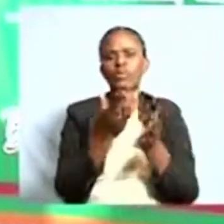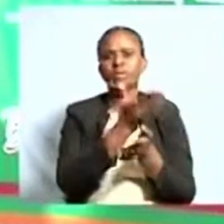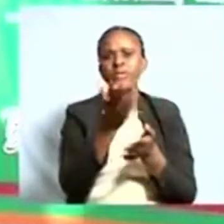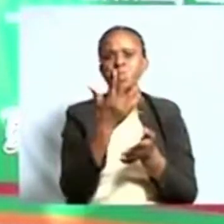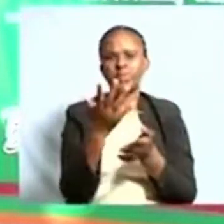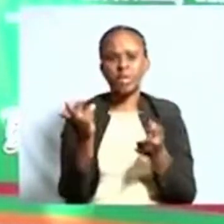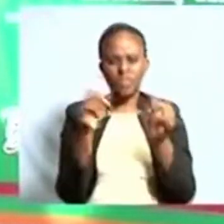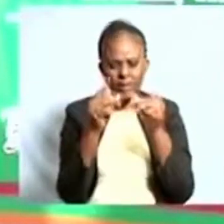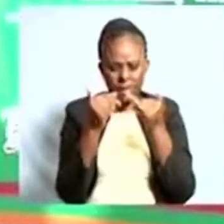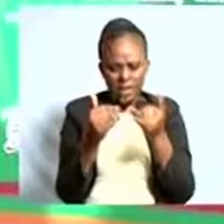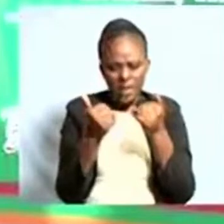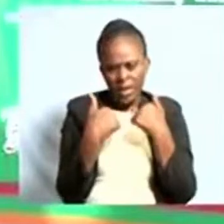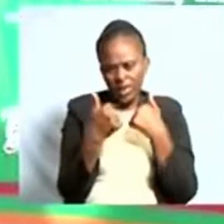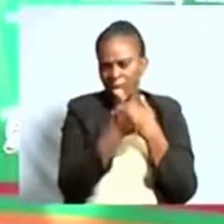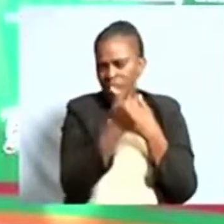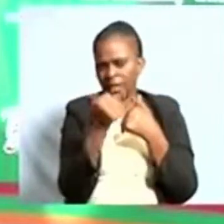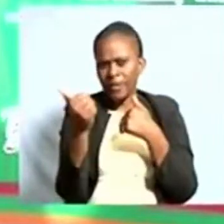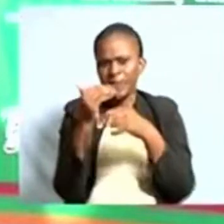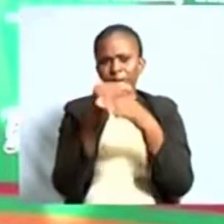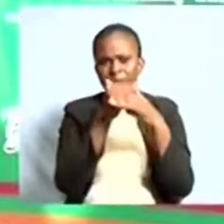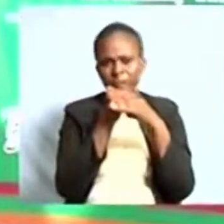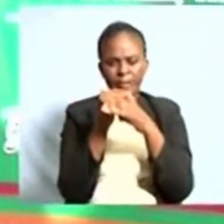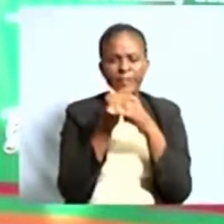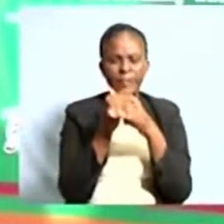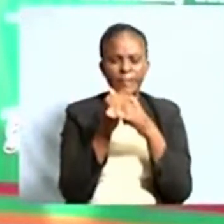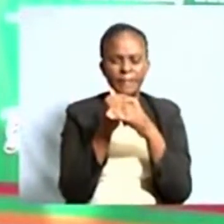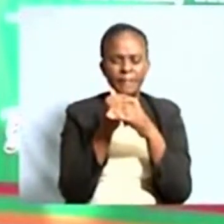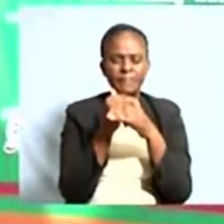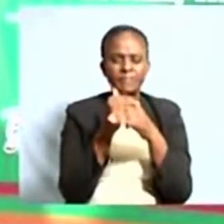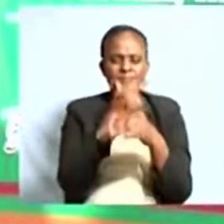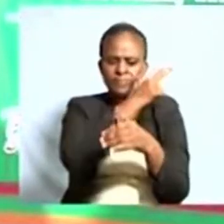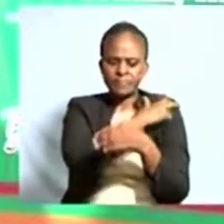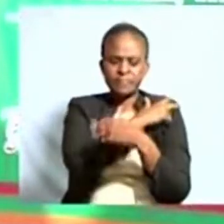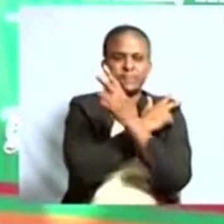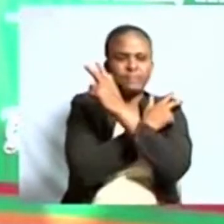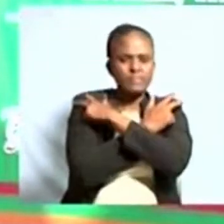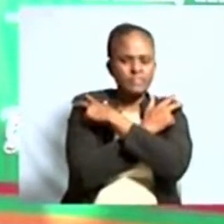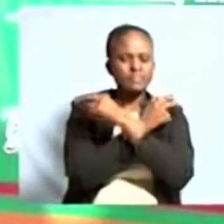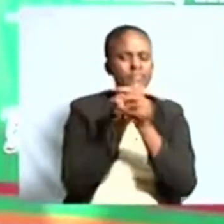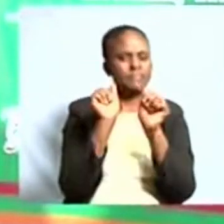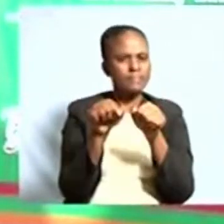when it comes to other standards, customs may